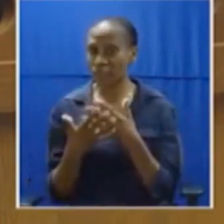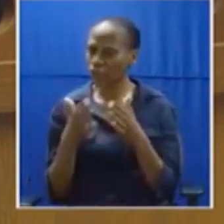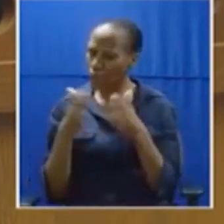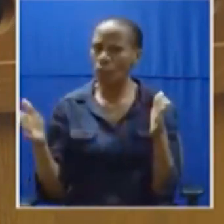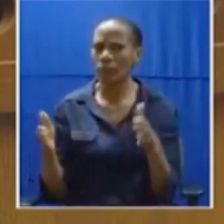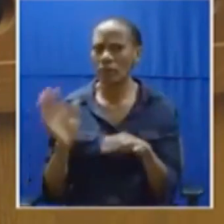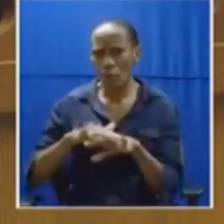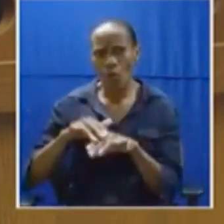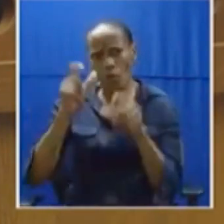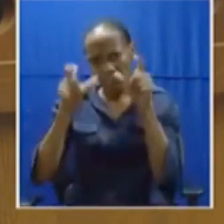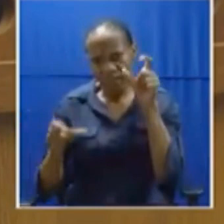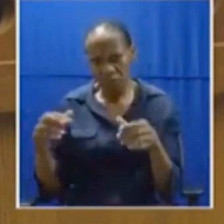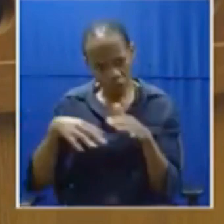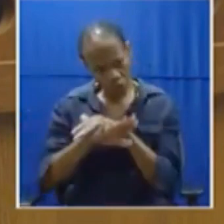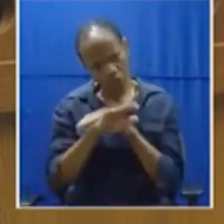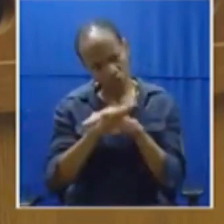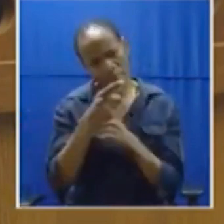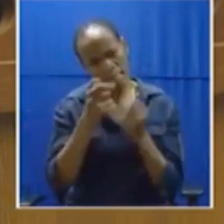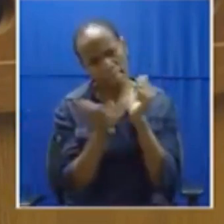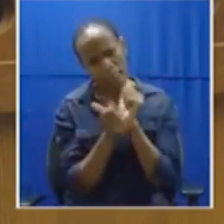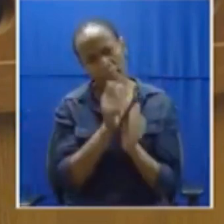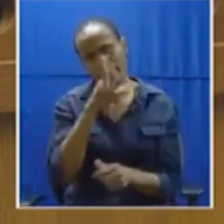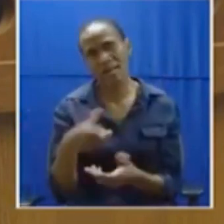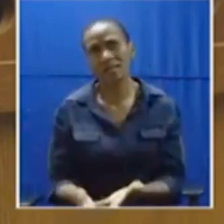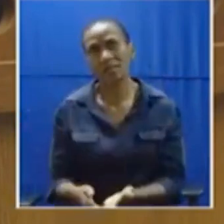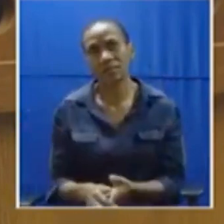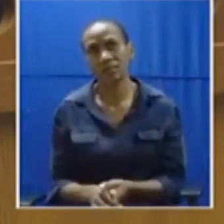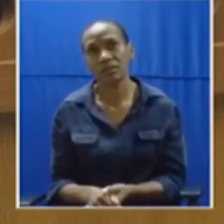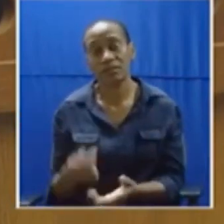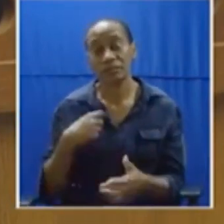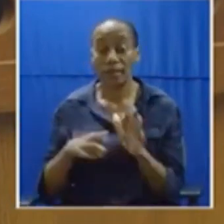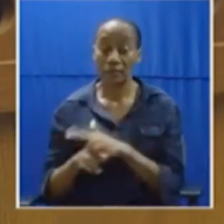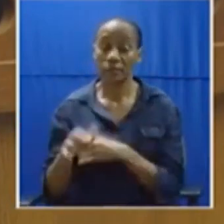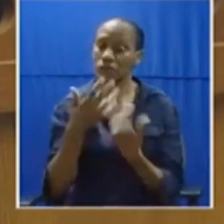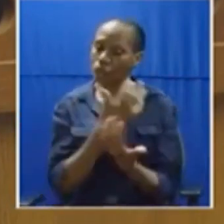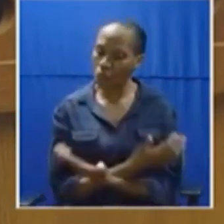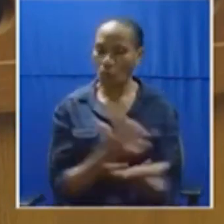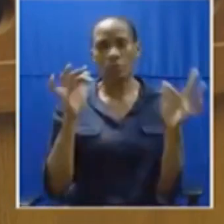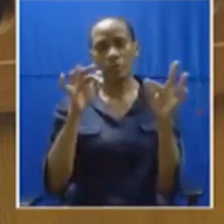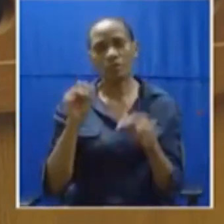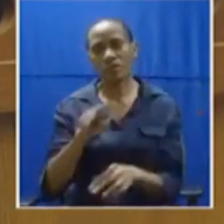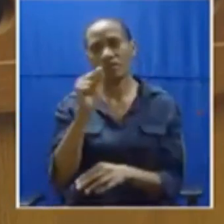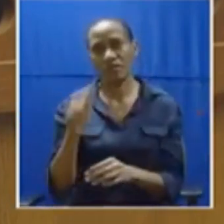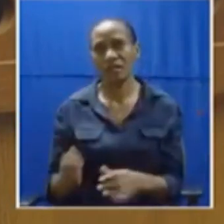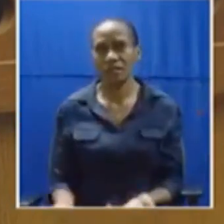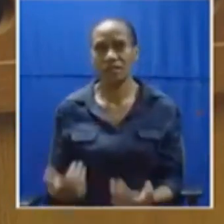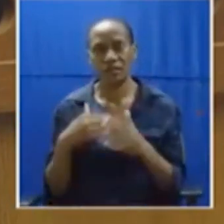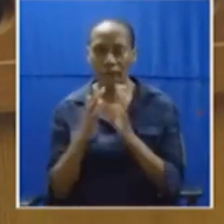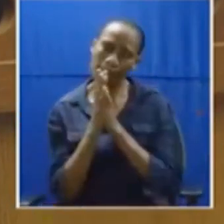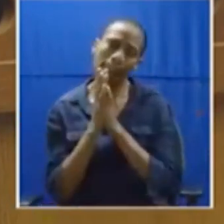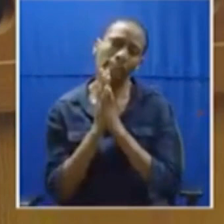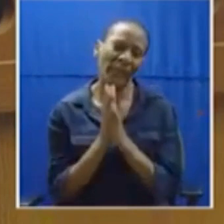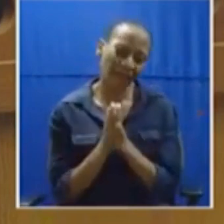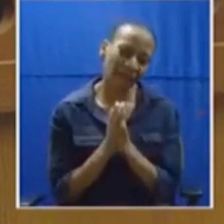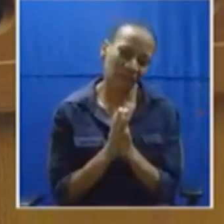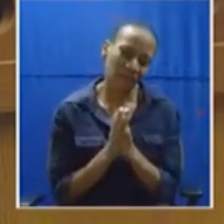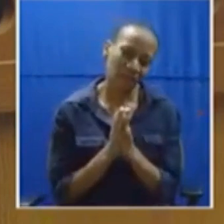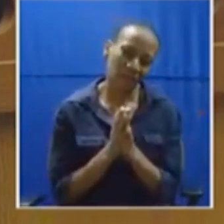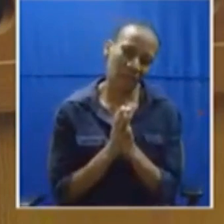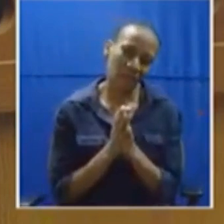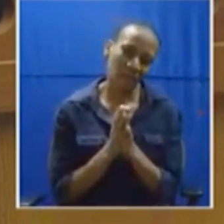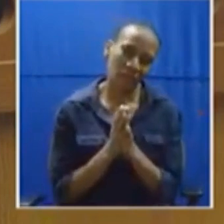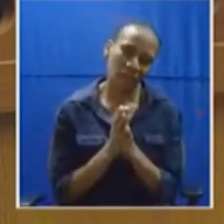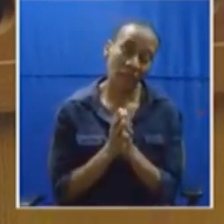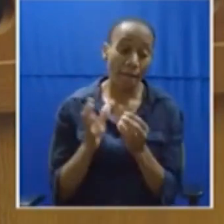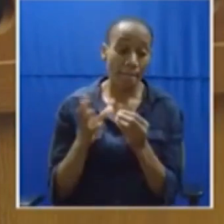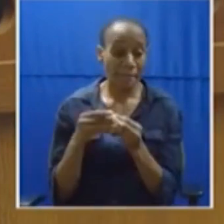Mr. President, on behalf of all South Africans, I actually beg of you, don't send them to